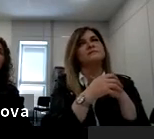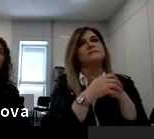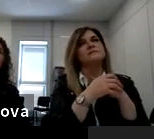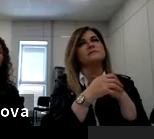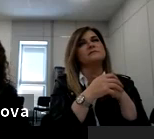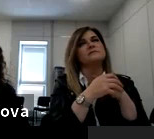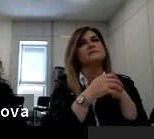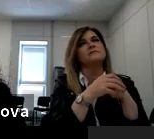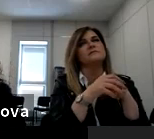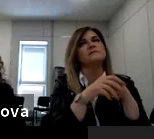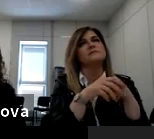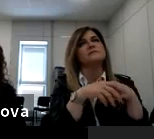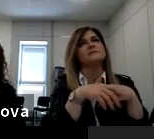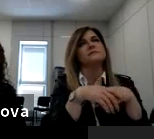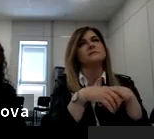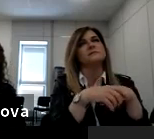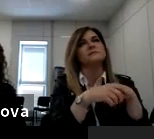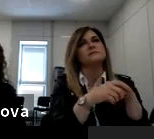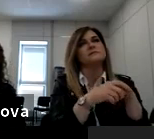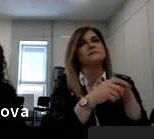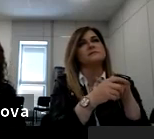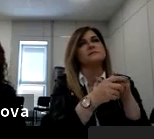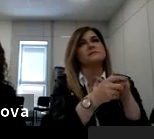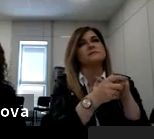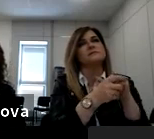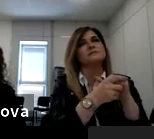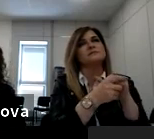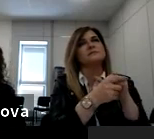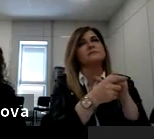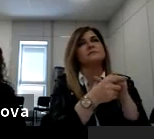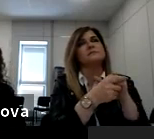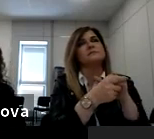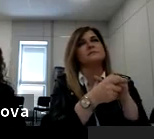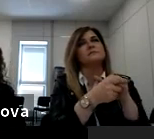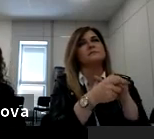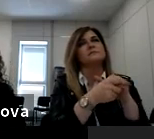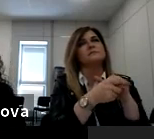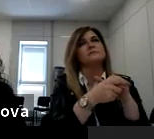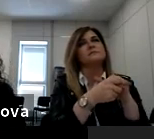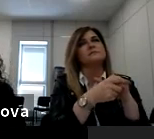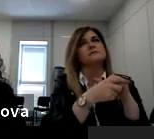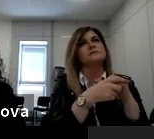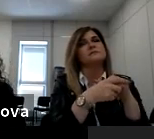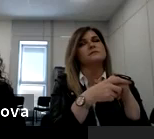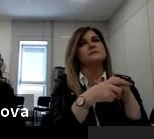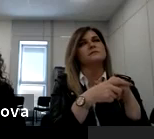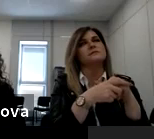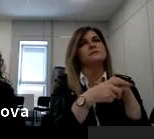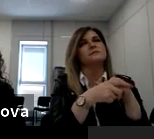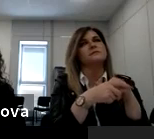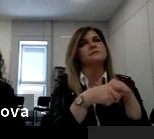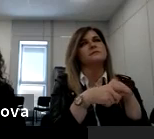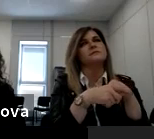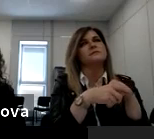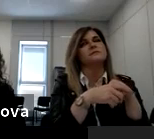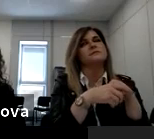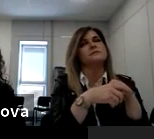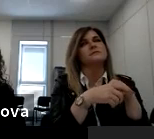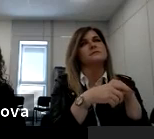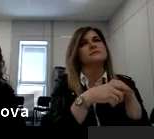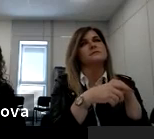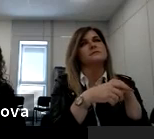These are luminous without any diffuser, and you can see the content. You can make some sort of